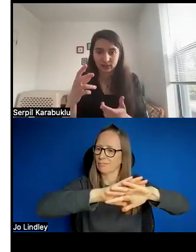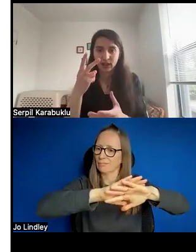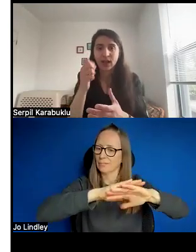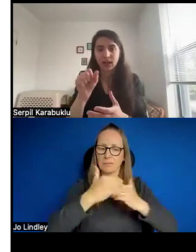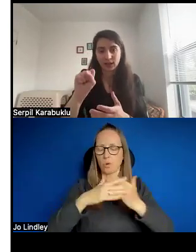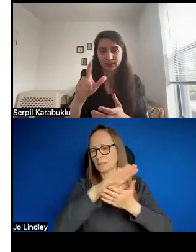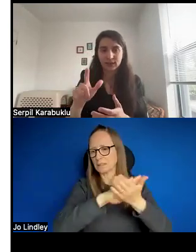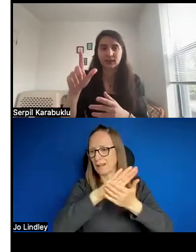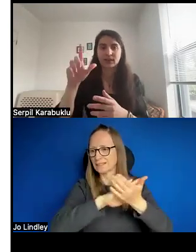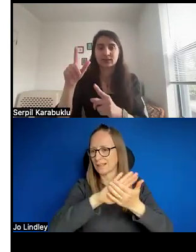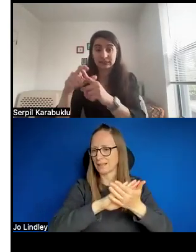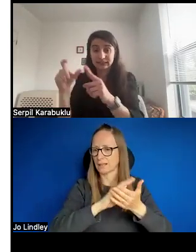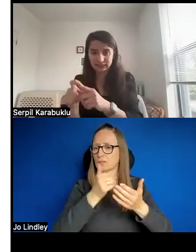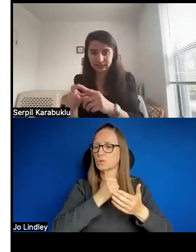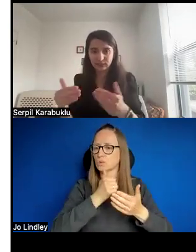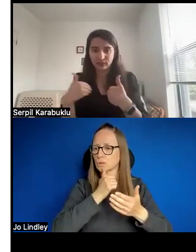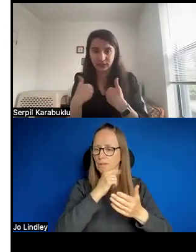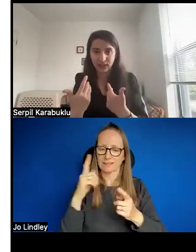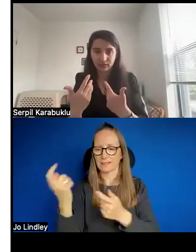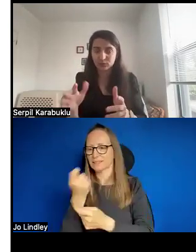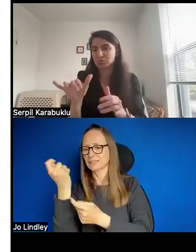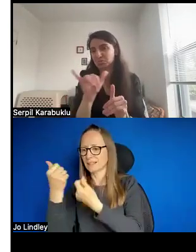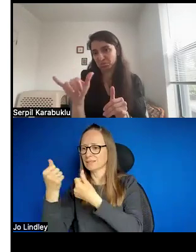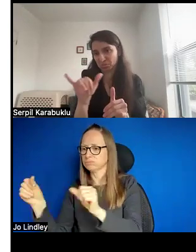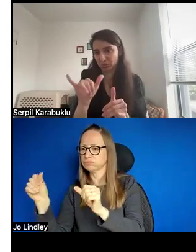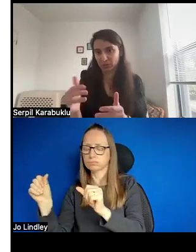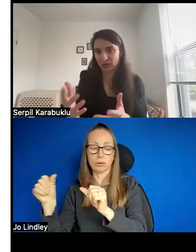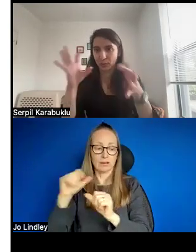notion, which is the success or completion of the event.